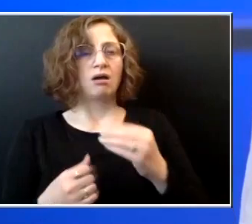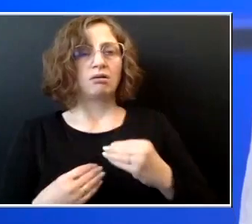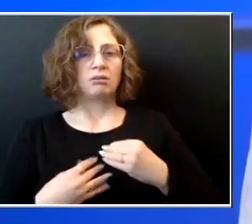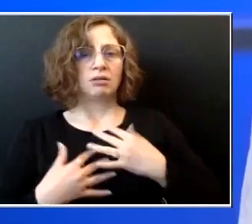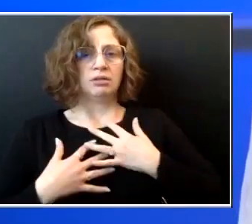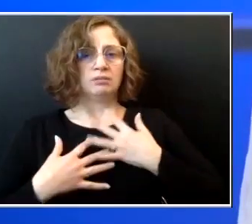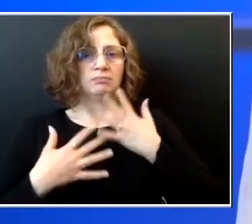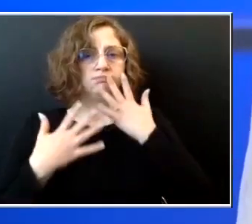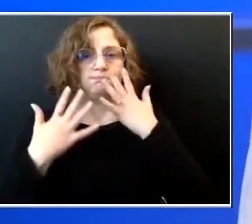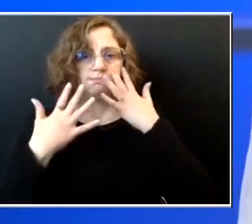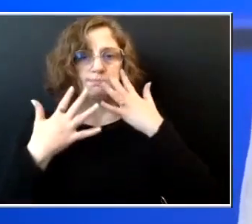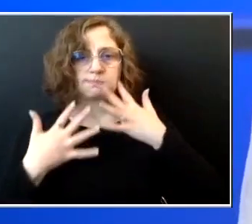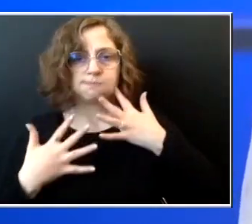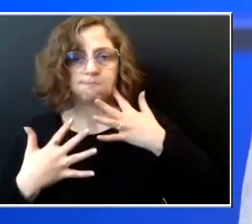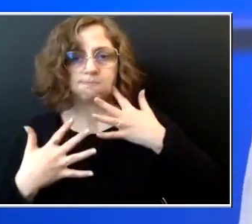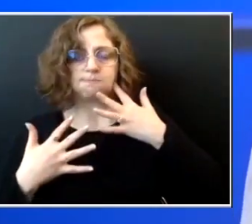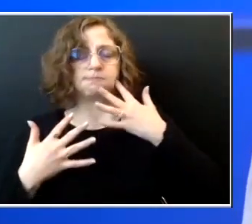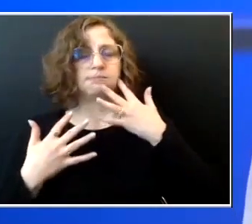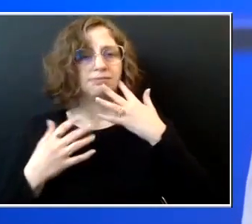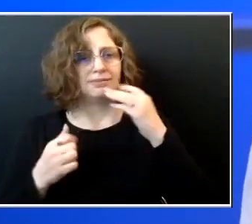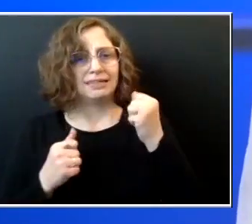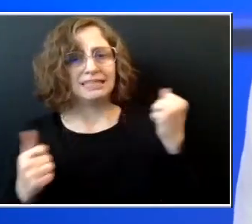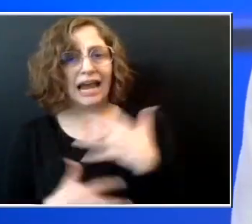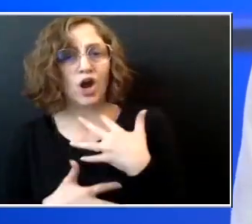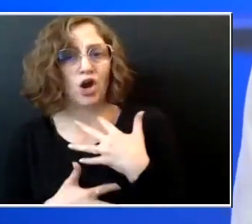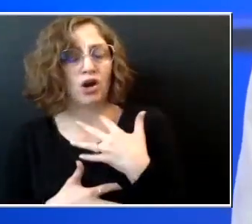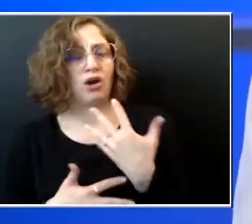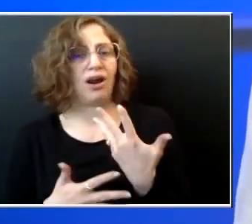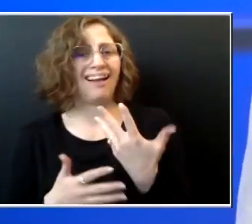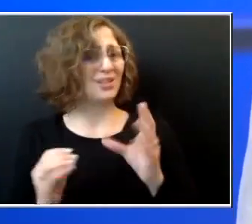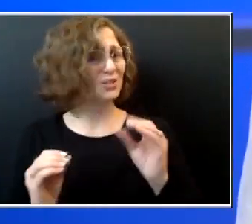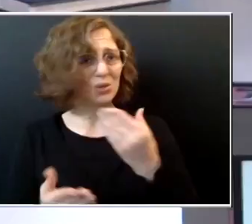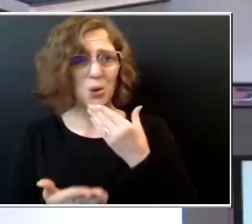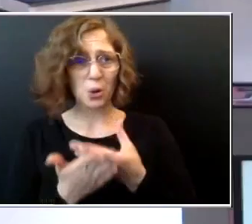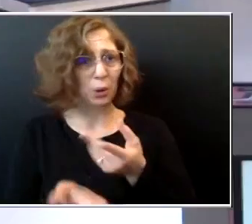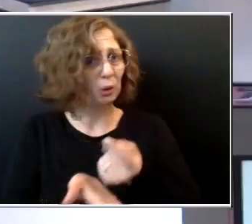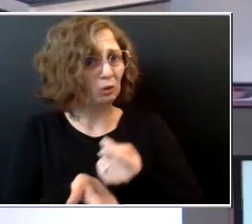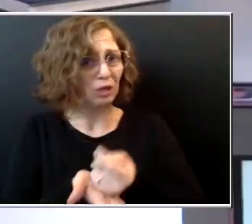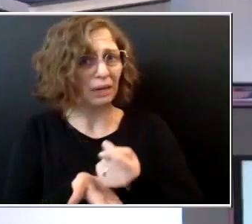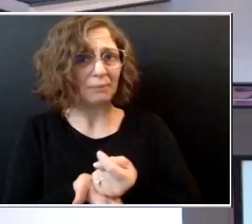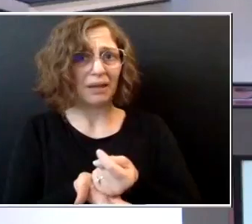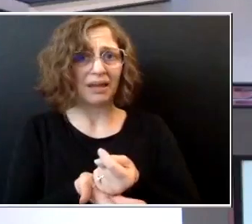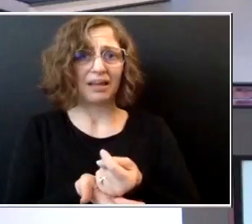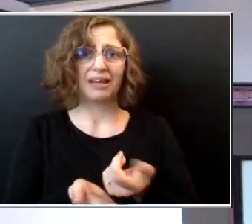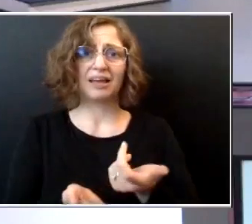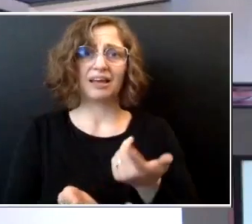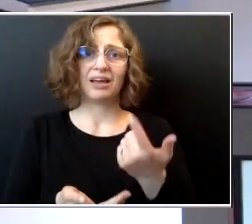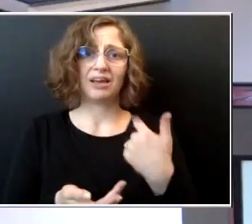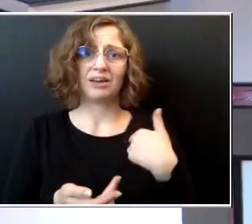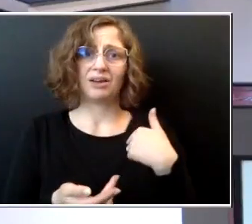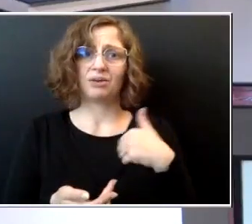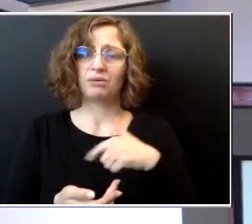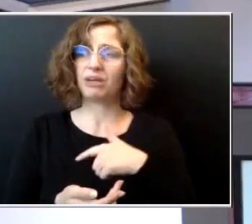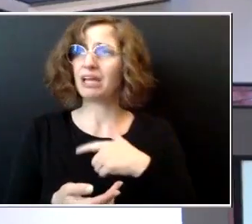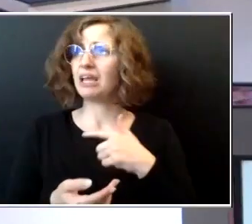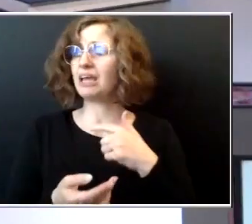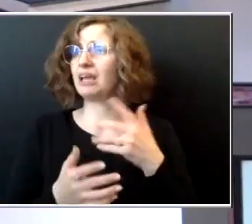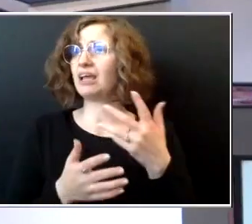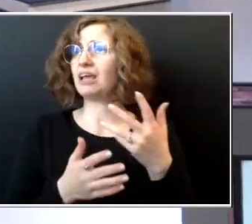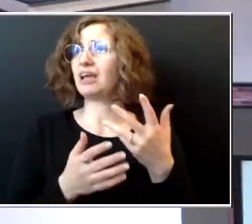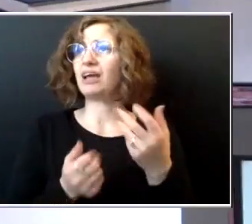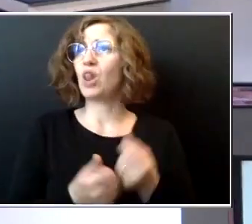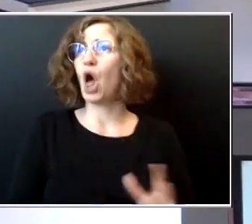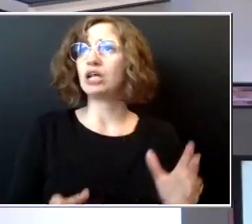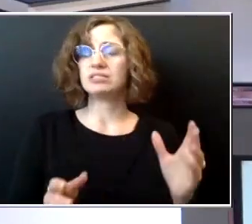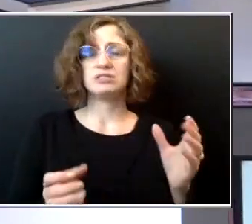Yeah. See people with no good treatment for these multiple. We lost so many opportunistic hemophiliacs. infections. I mean, it was so many people. You